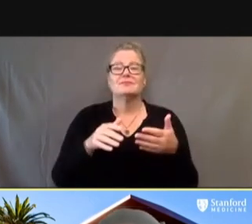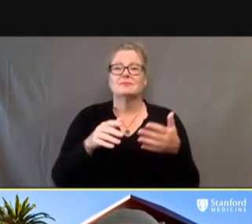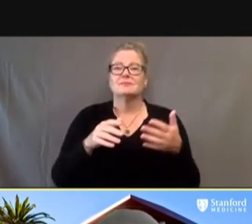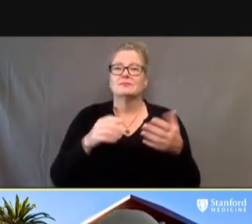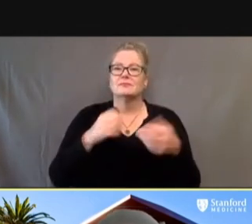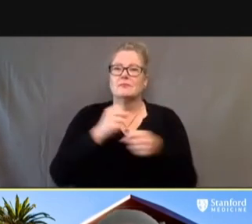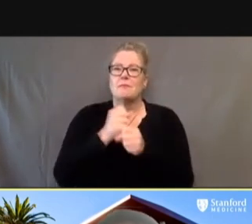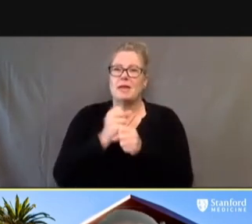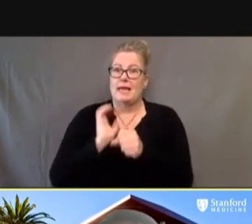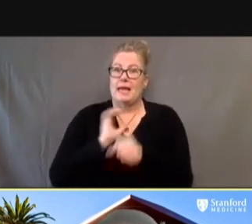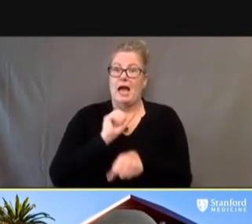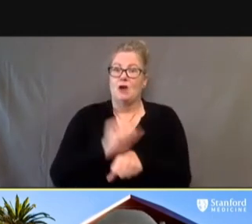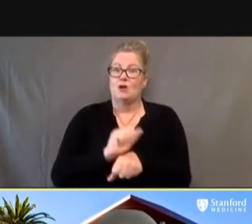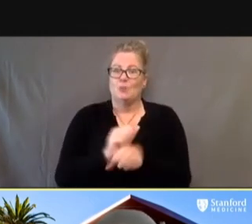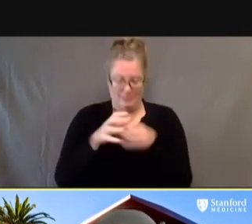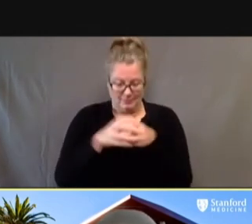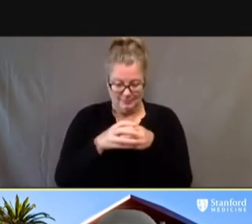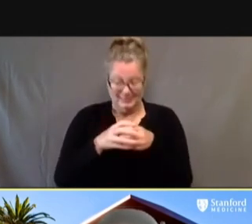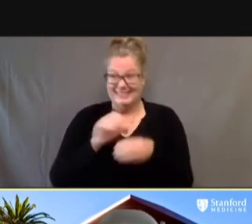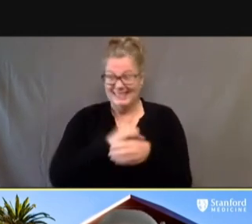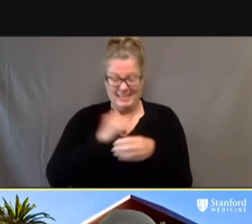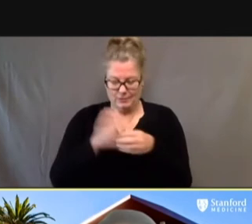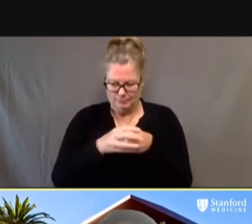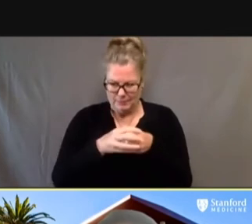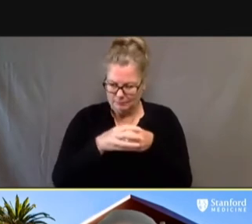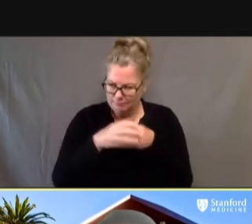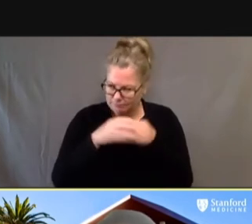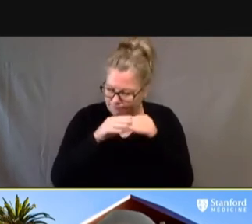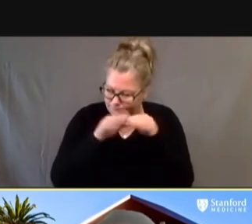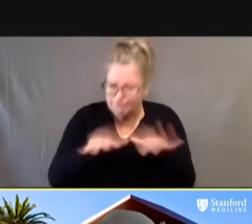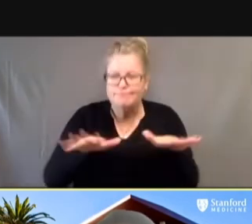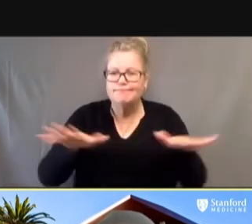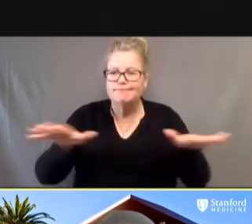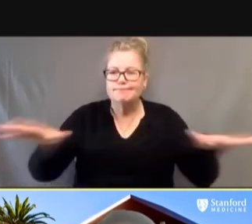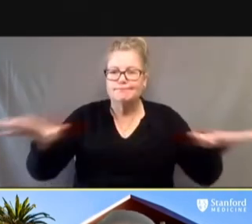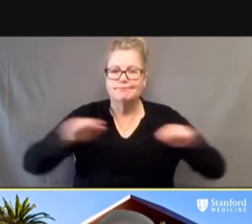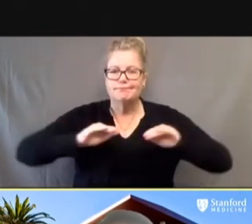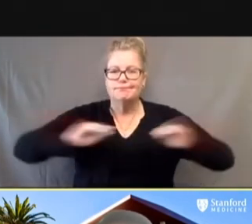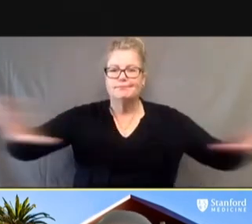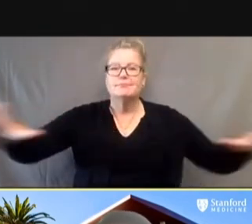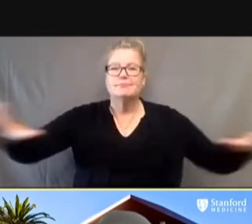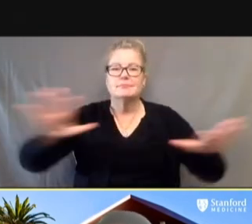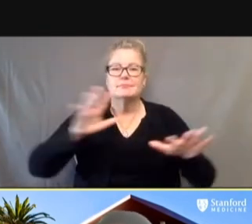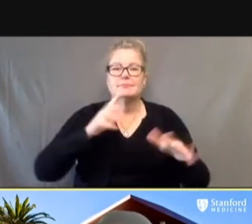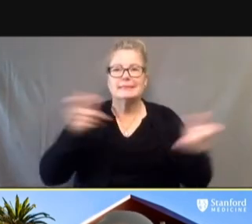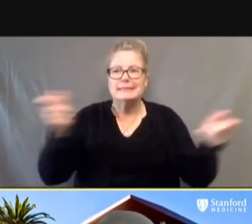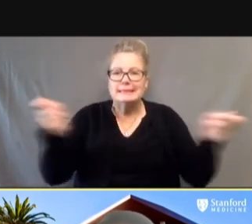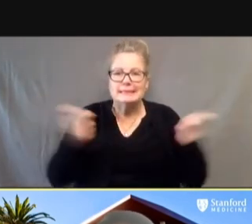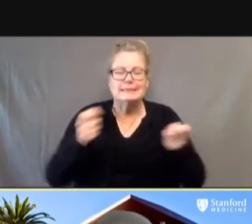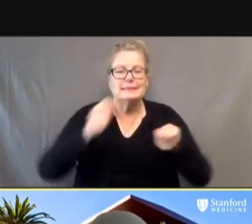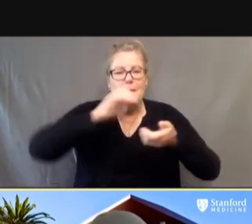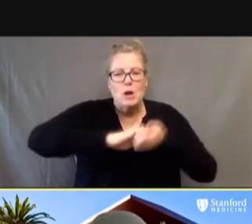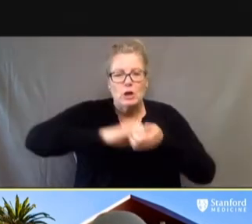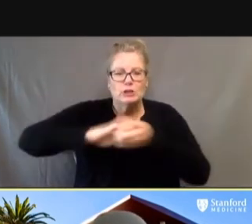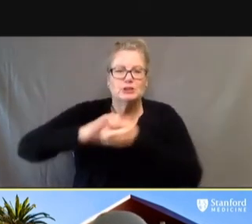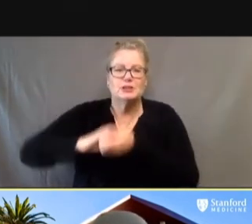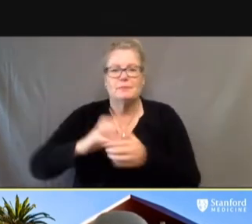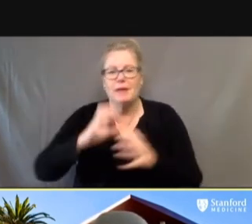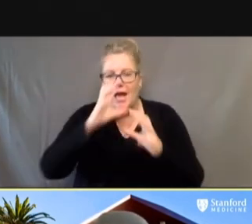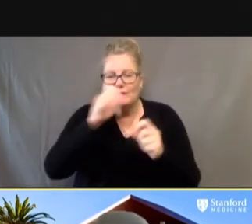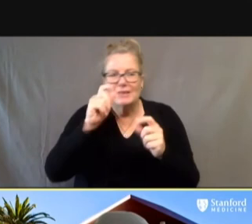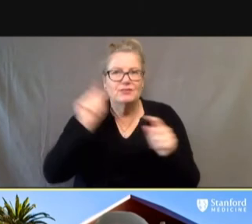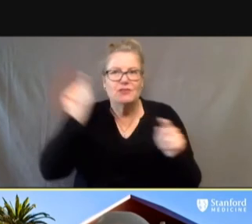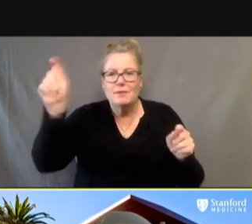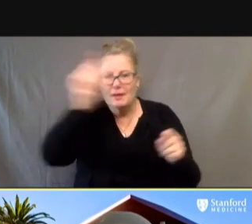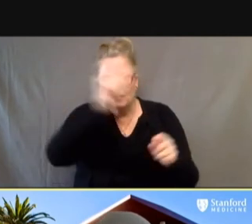of Stanford, gaining traction and expanding through strategic partnerships. And so as we progressed at